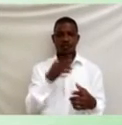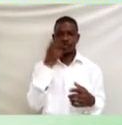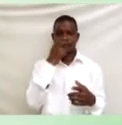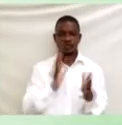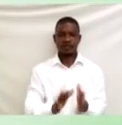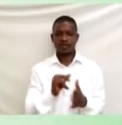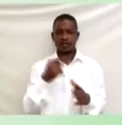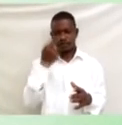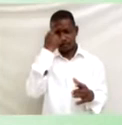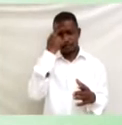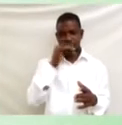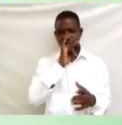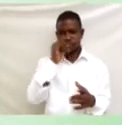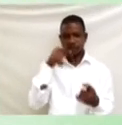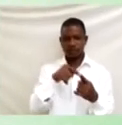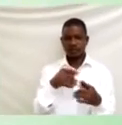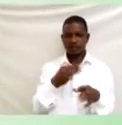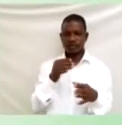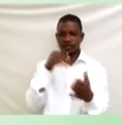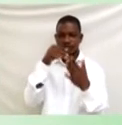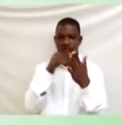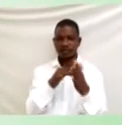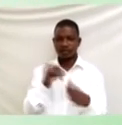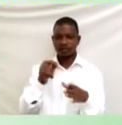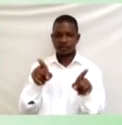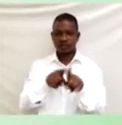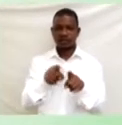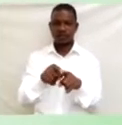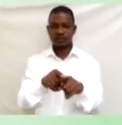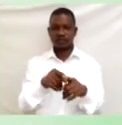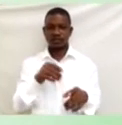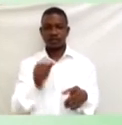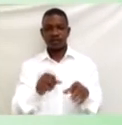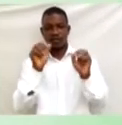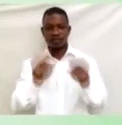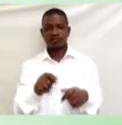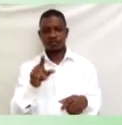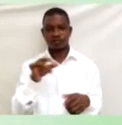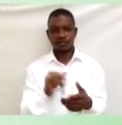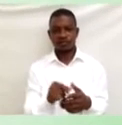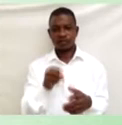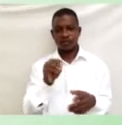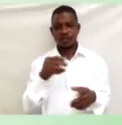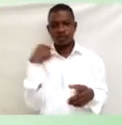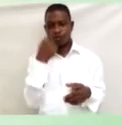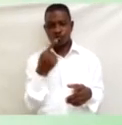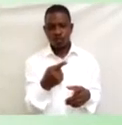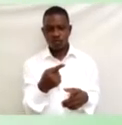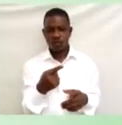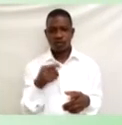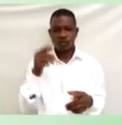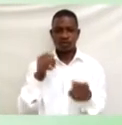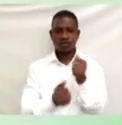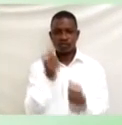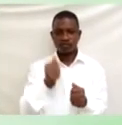mood, especially when a speaker's intention is stated as